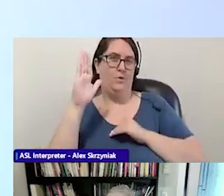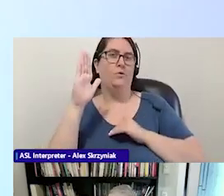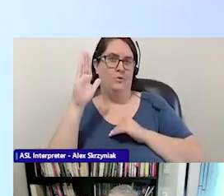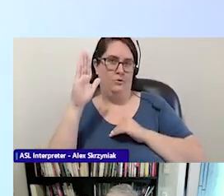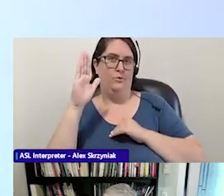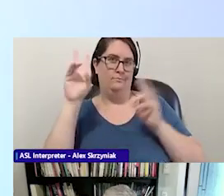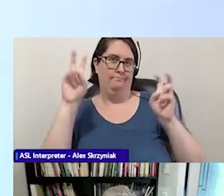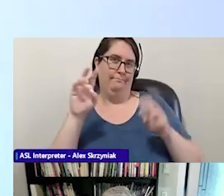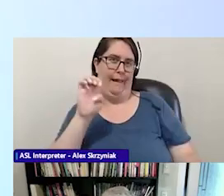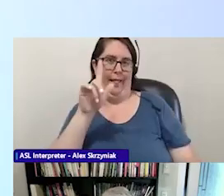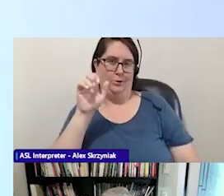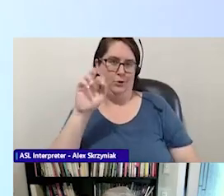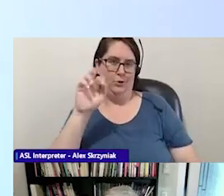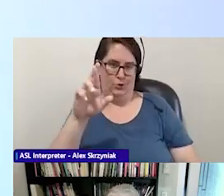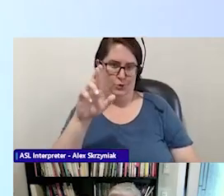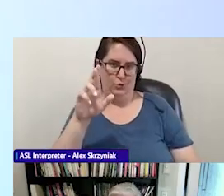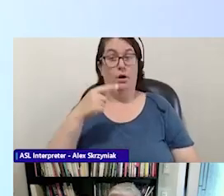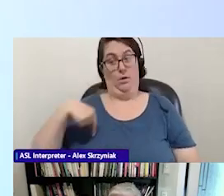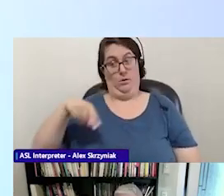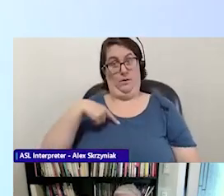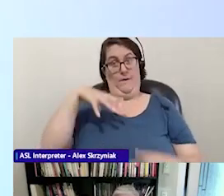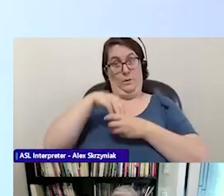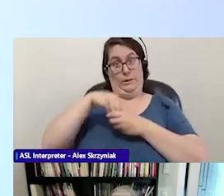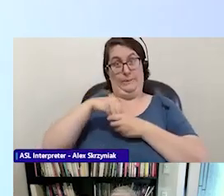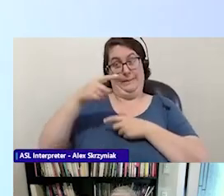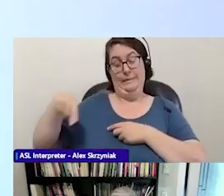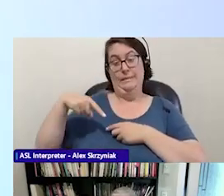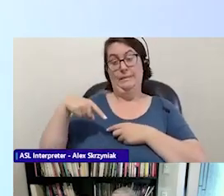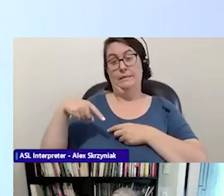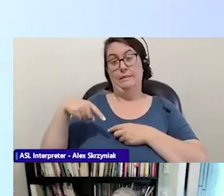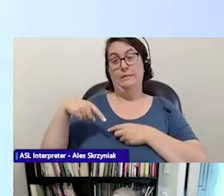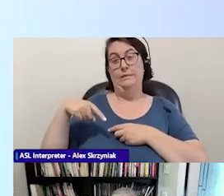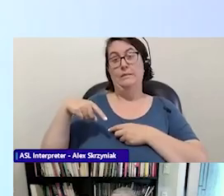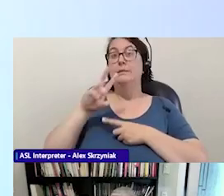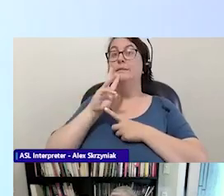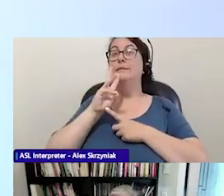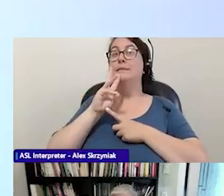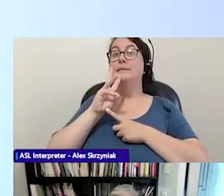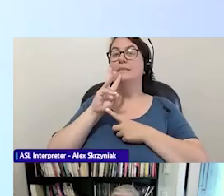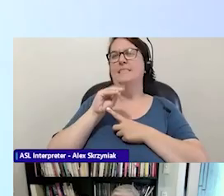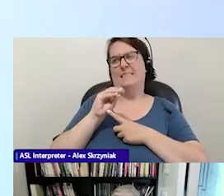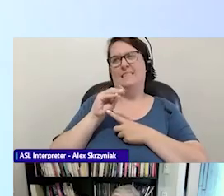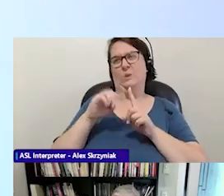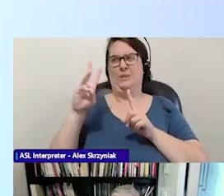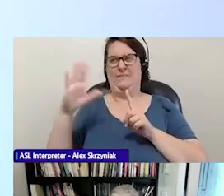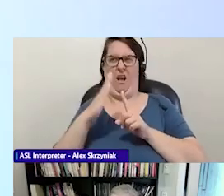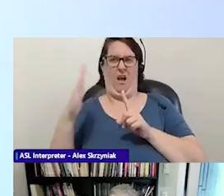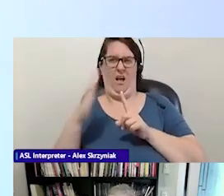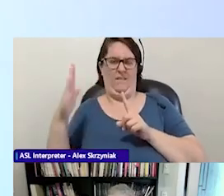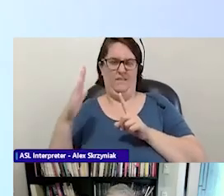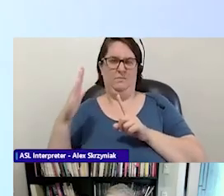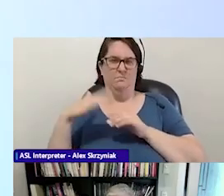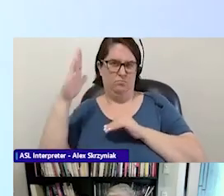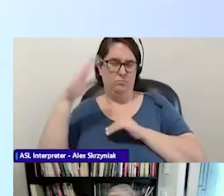of our participants were actually over the age of 60, 65. And the types